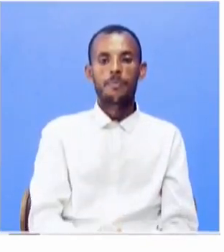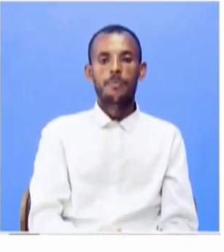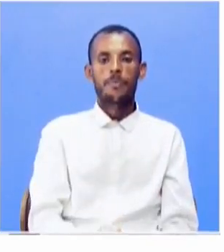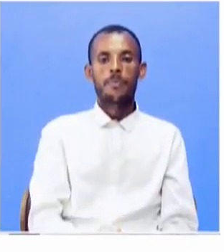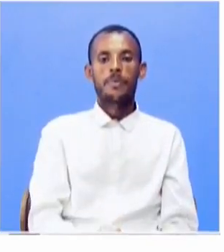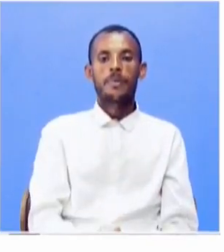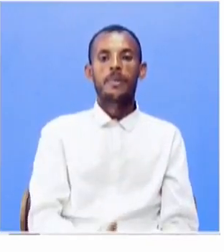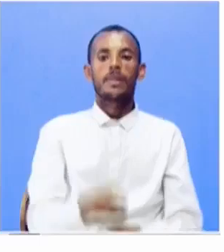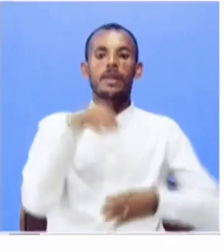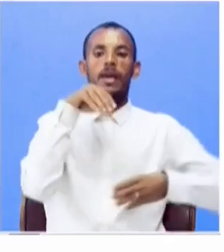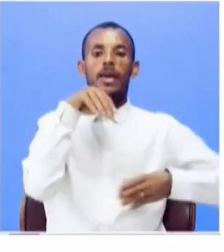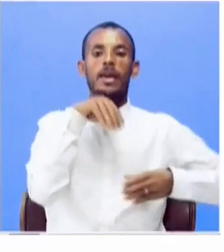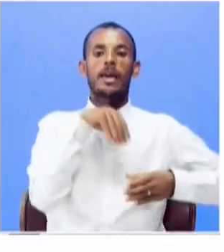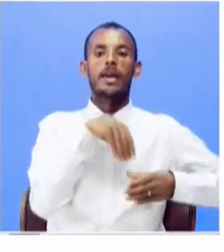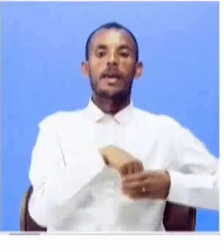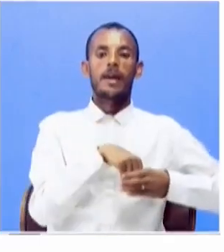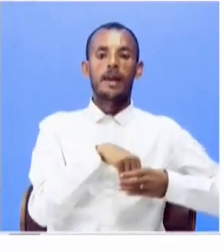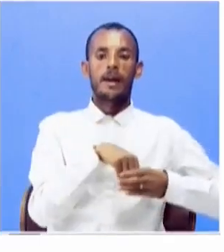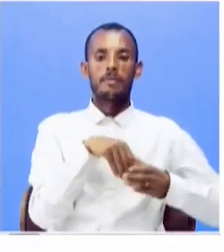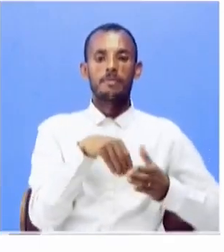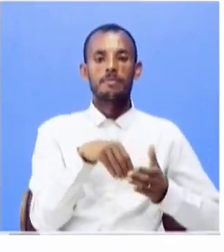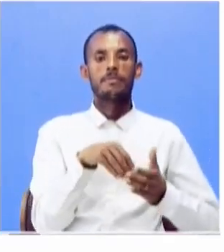income tax,